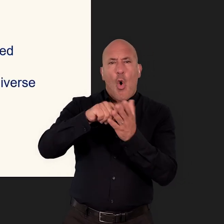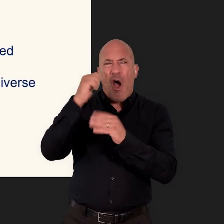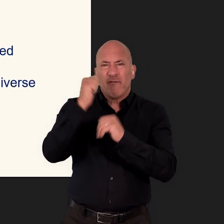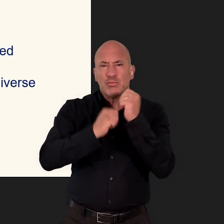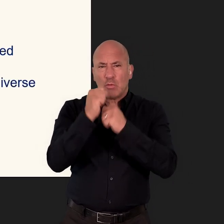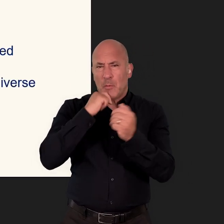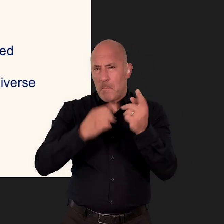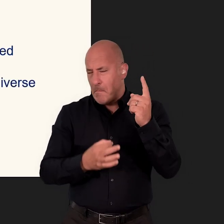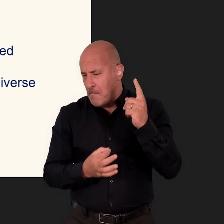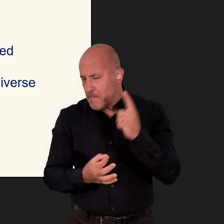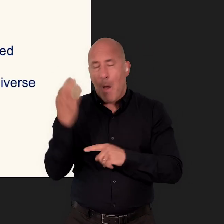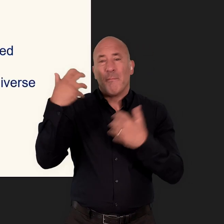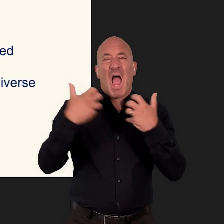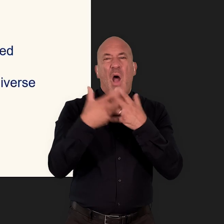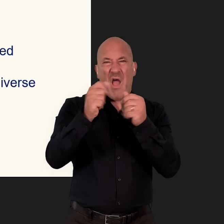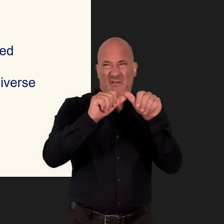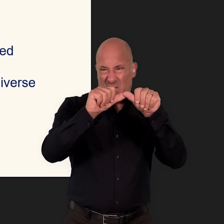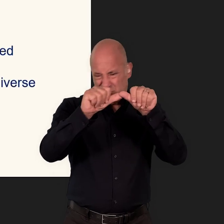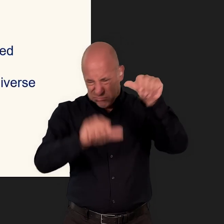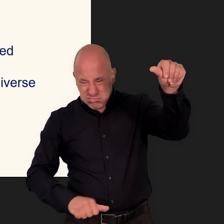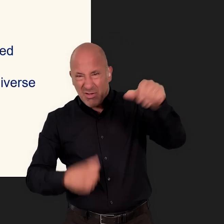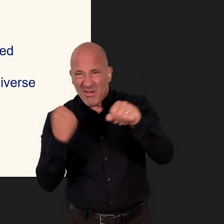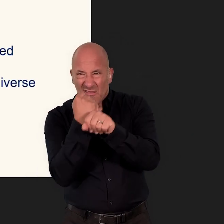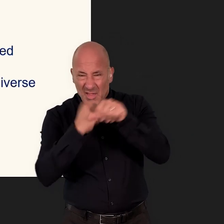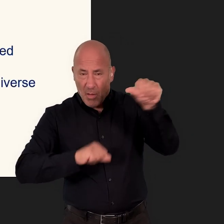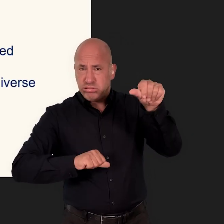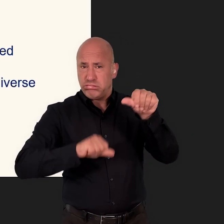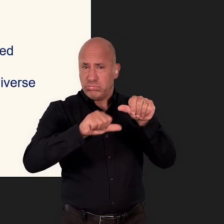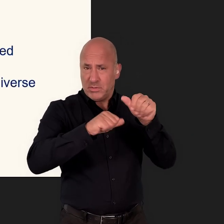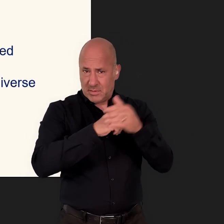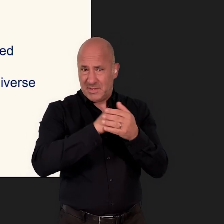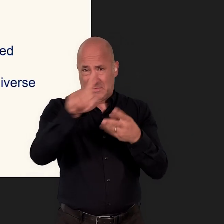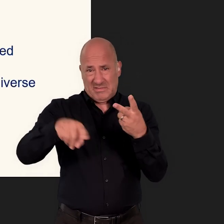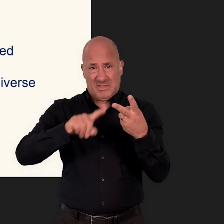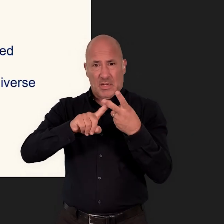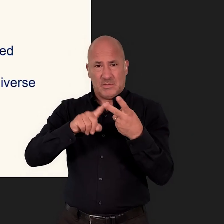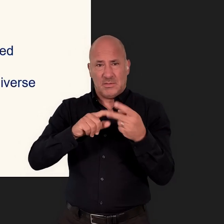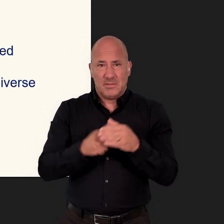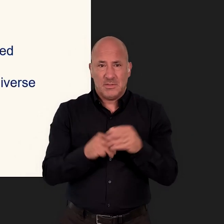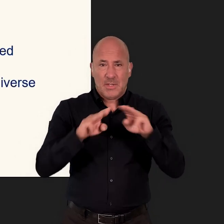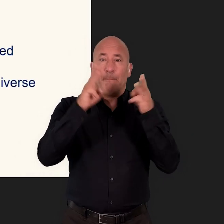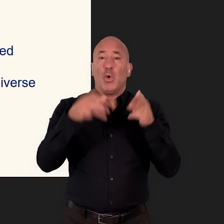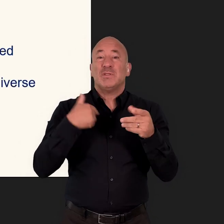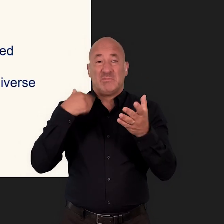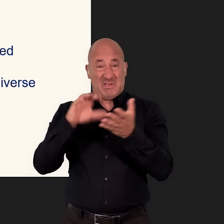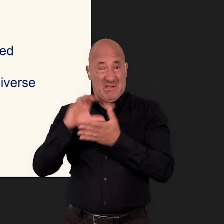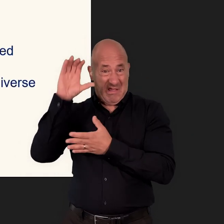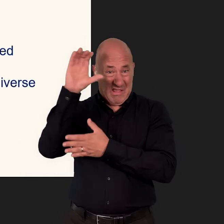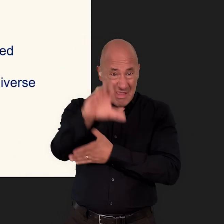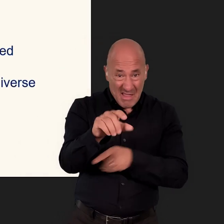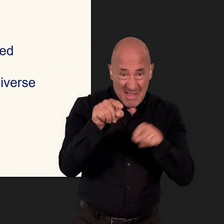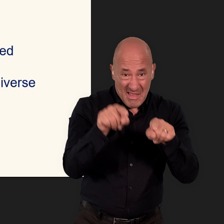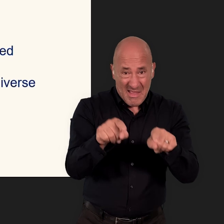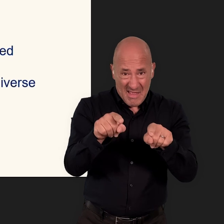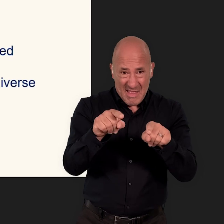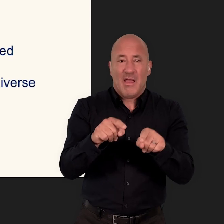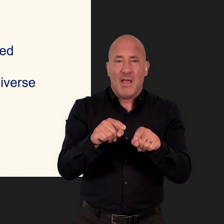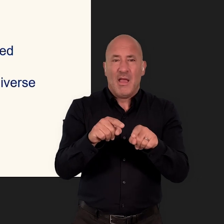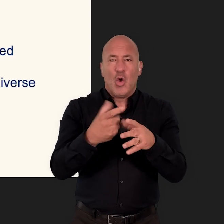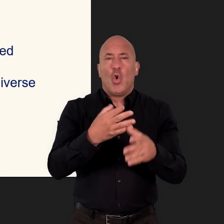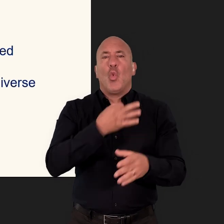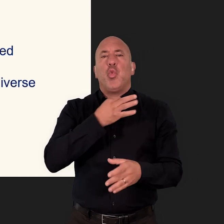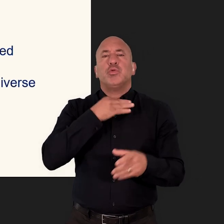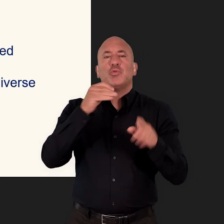will improve their core infrastructure by tackling their maintenance backlogs. Secondly, museums who are awarded a